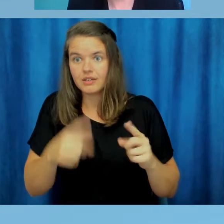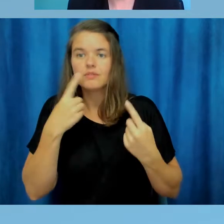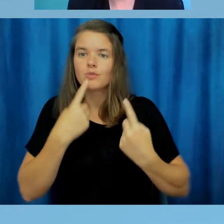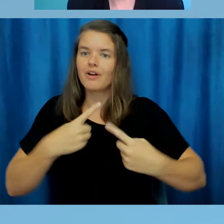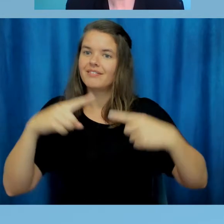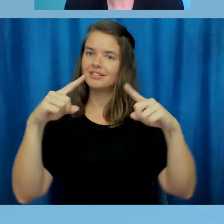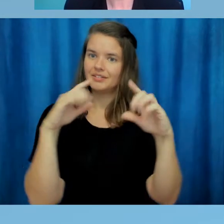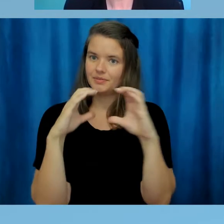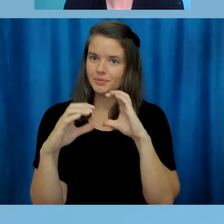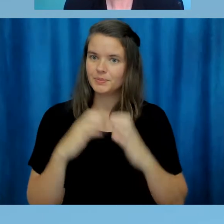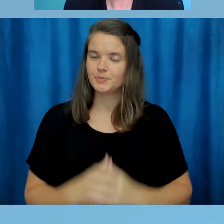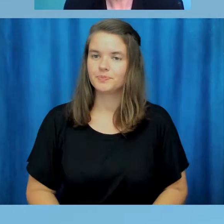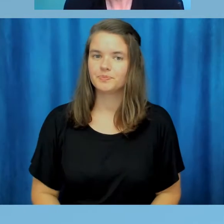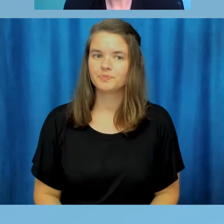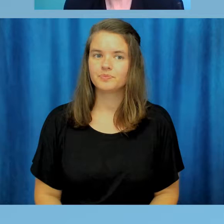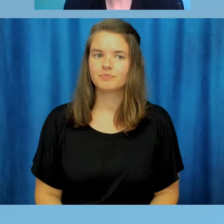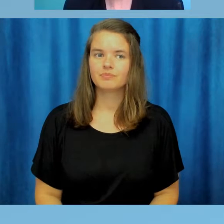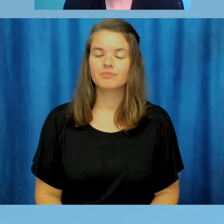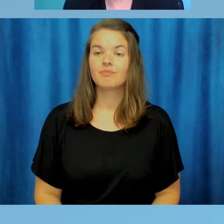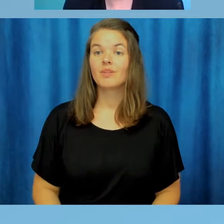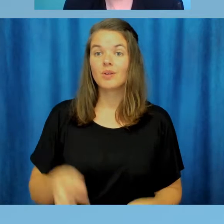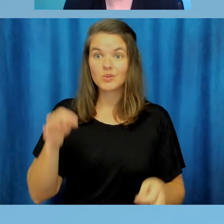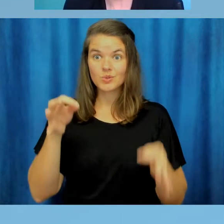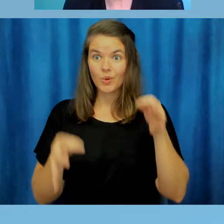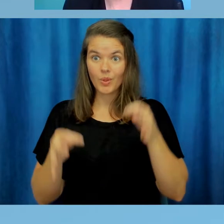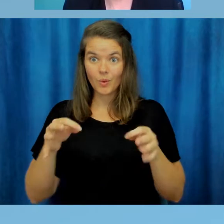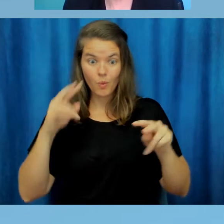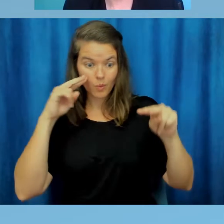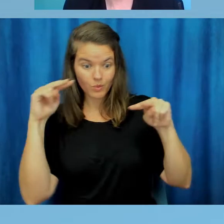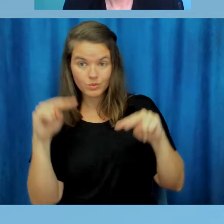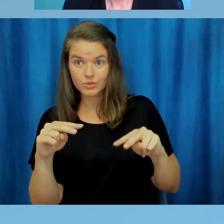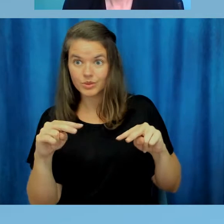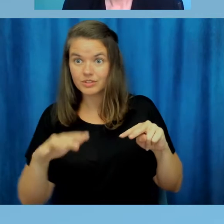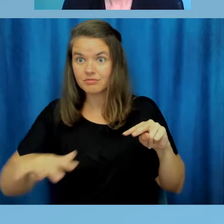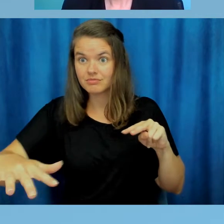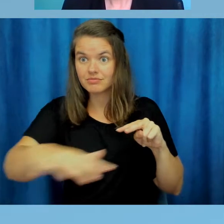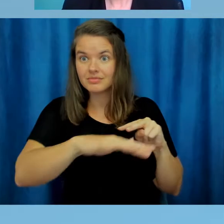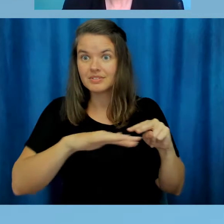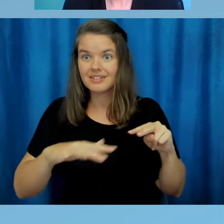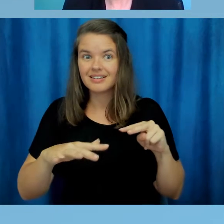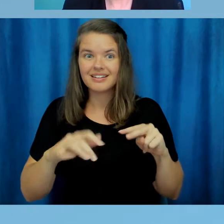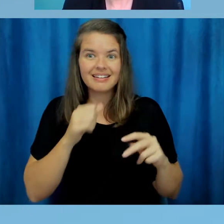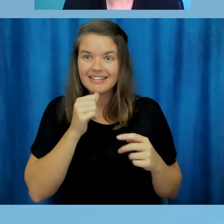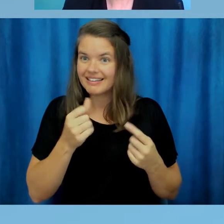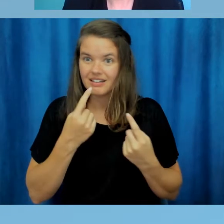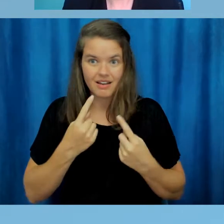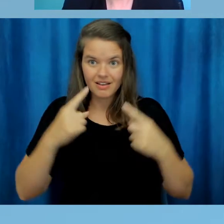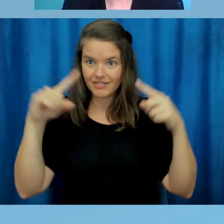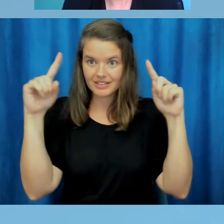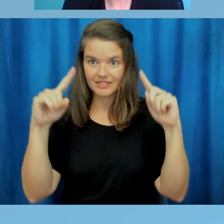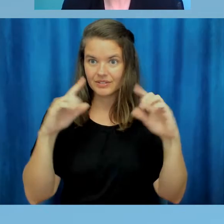effective communication. And what the courts look at here is ineffective